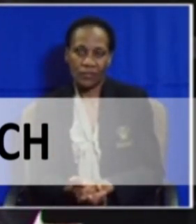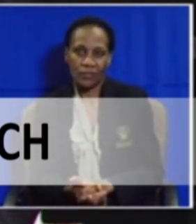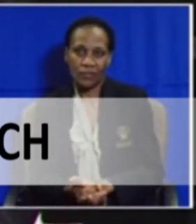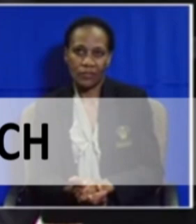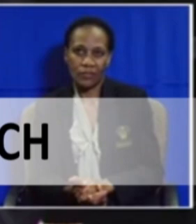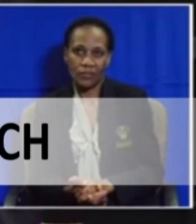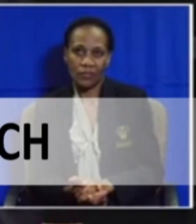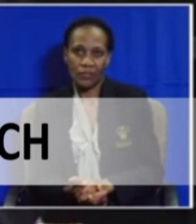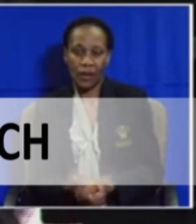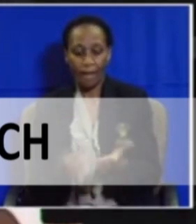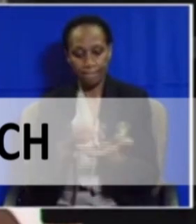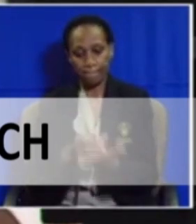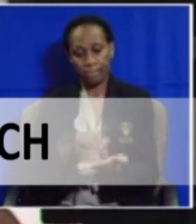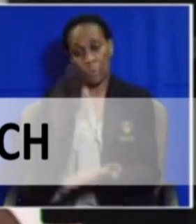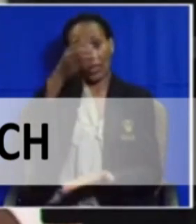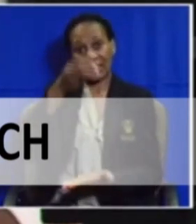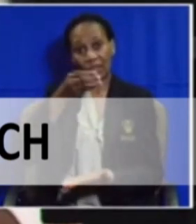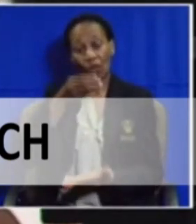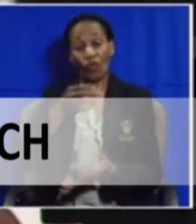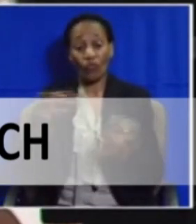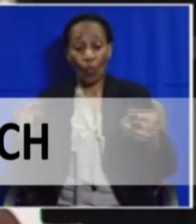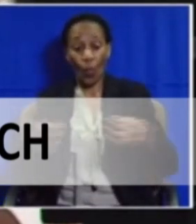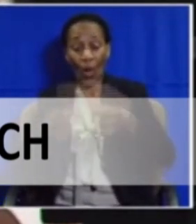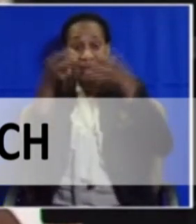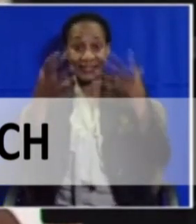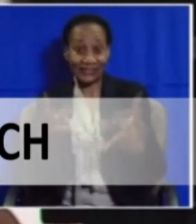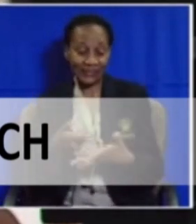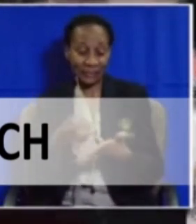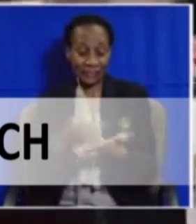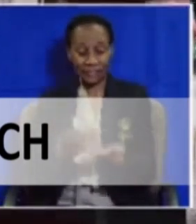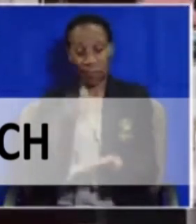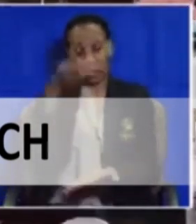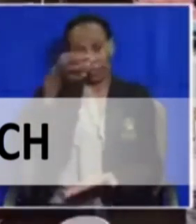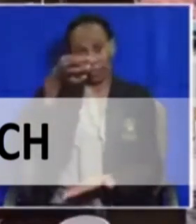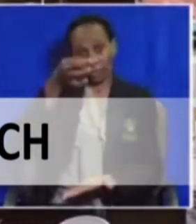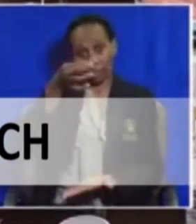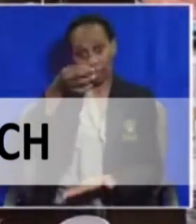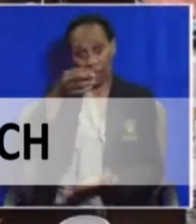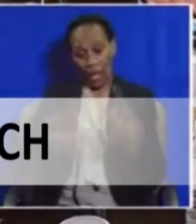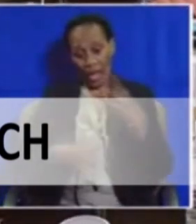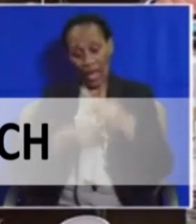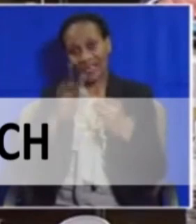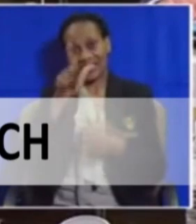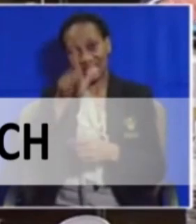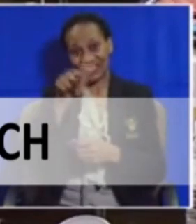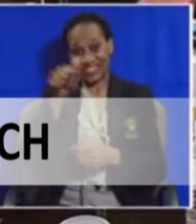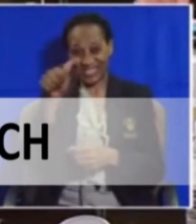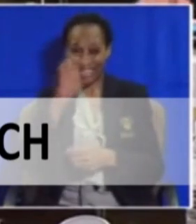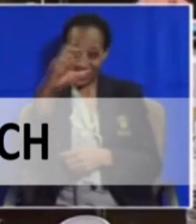A bottle of sparkling wine will cost an additional 76 cents.